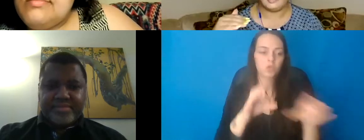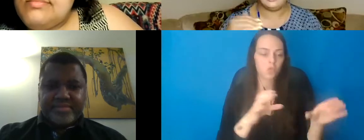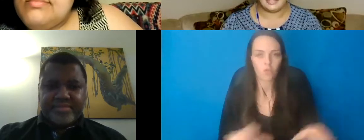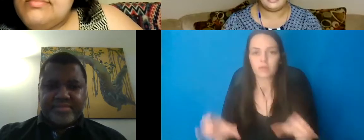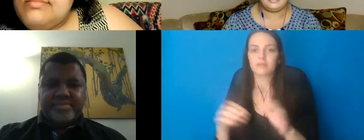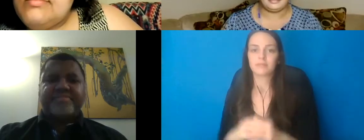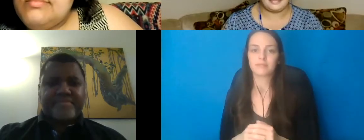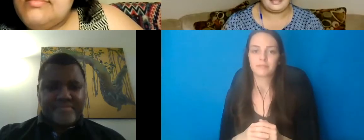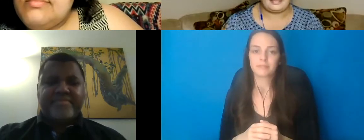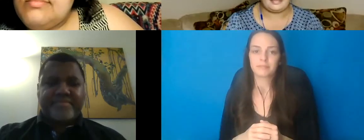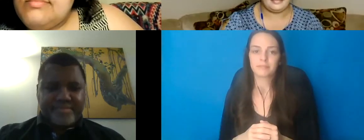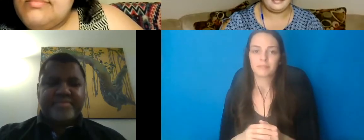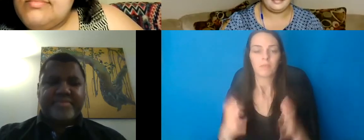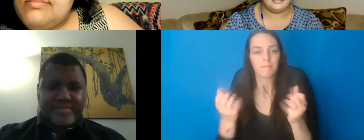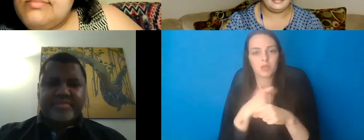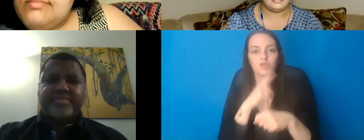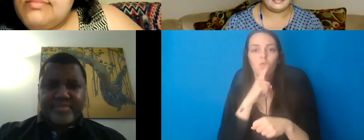level.